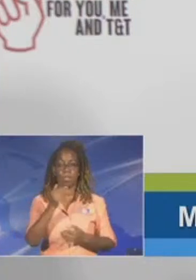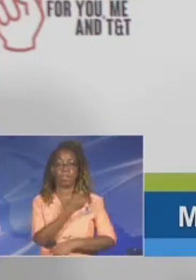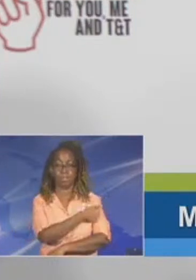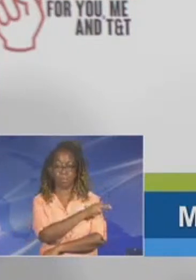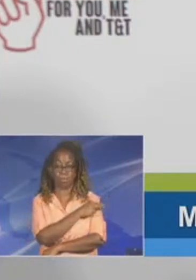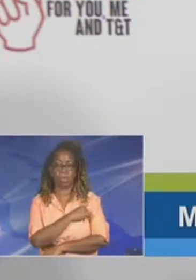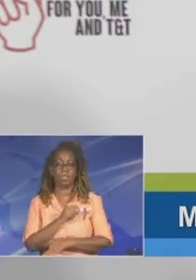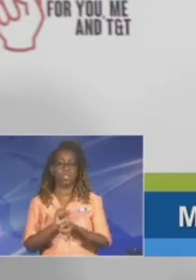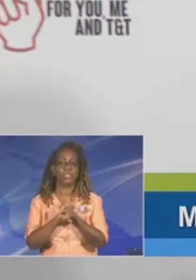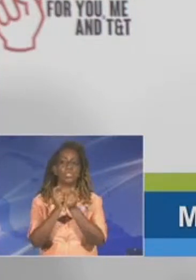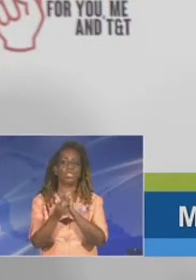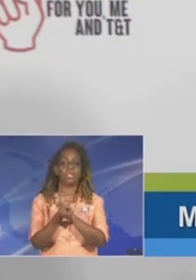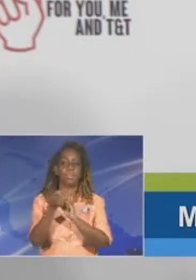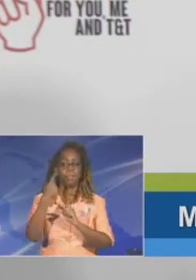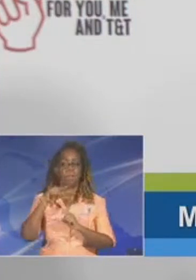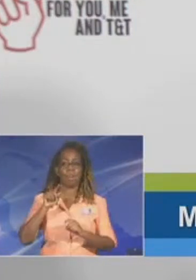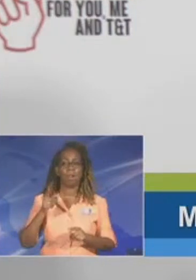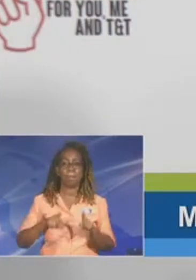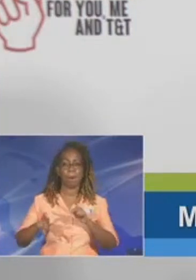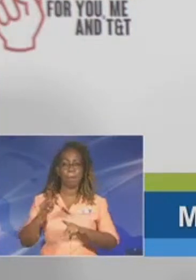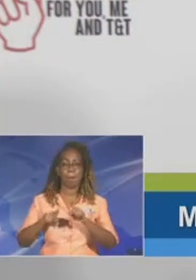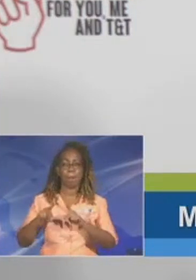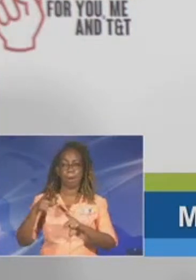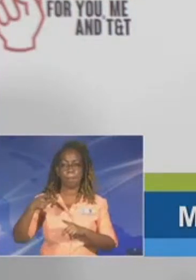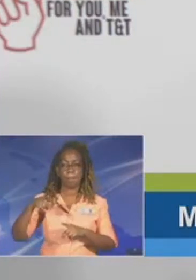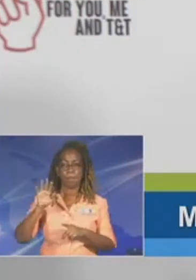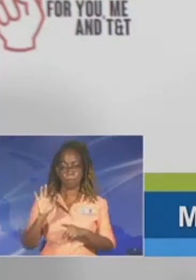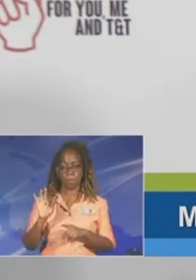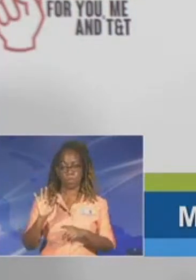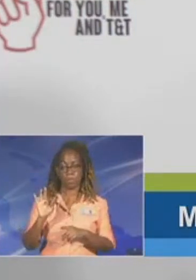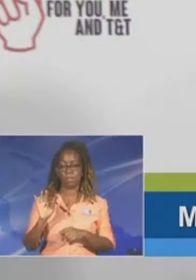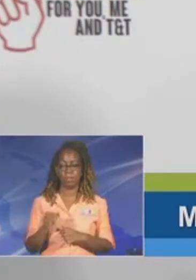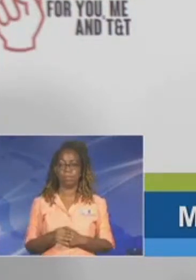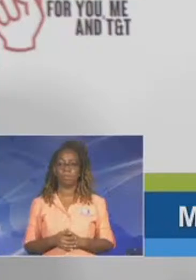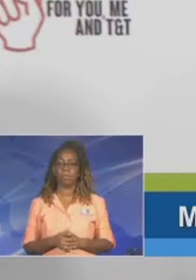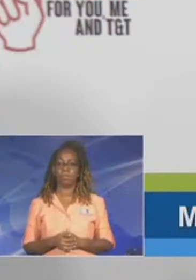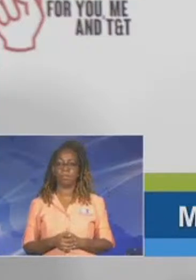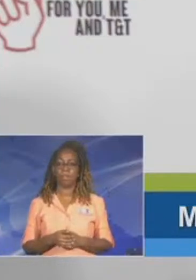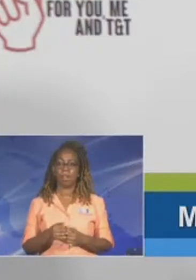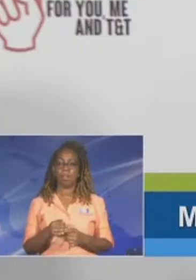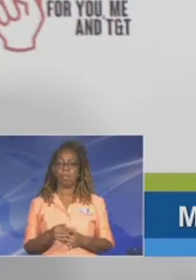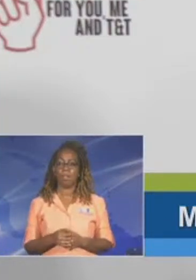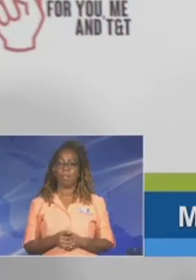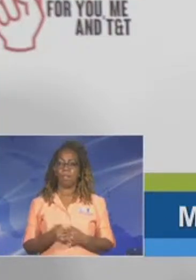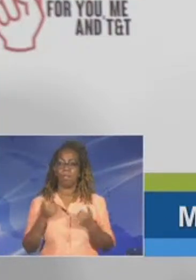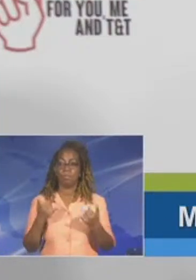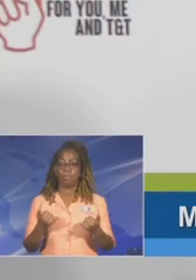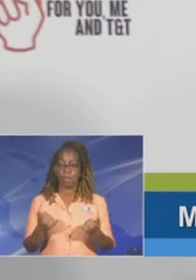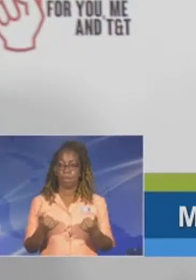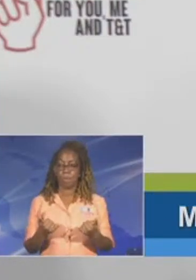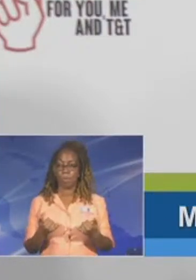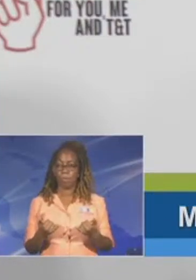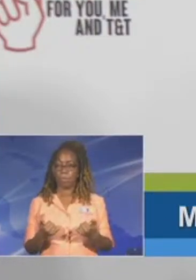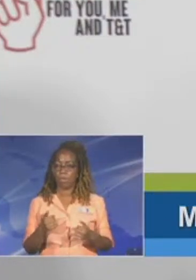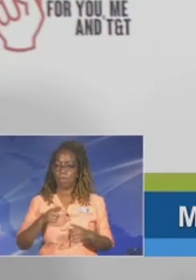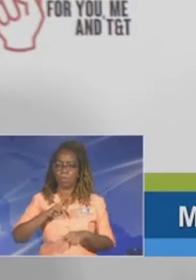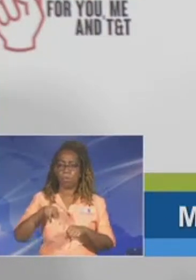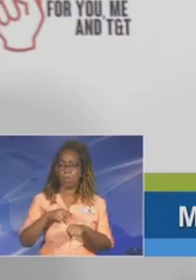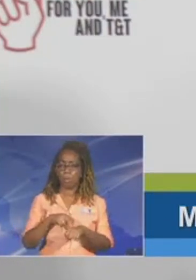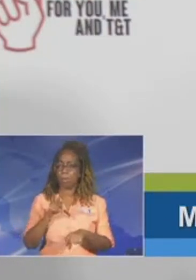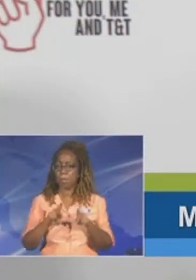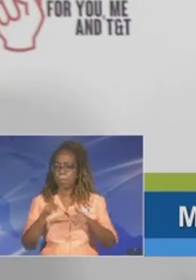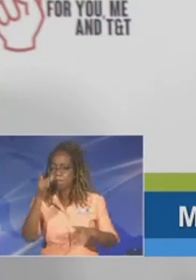rededicated to the people of Point Fortin and has now been included in the traditional healthcare system. The